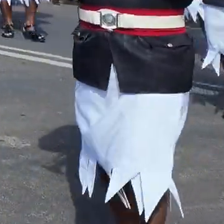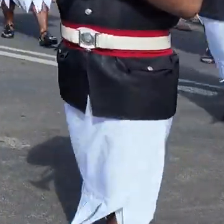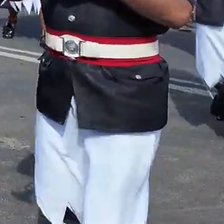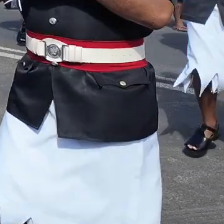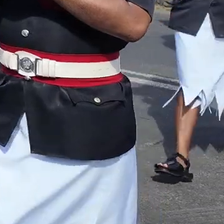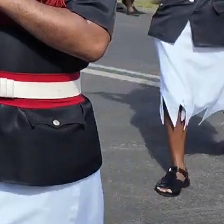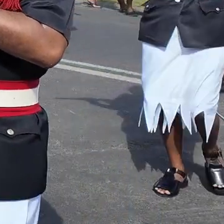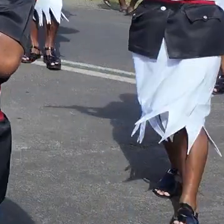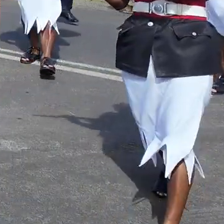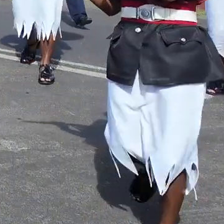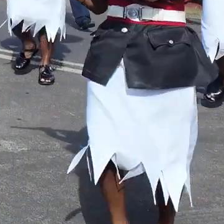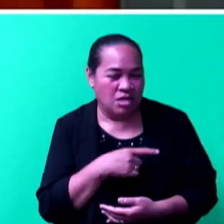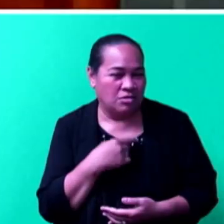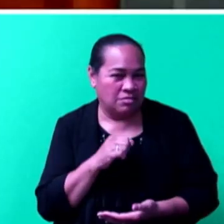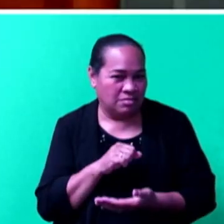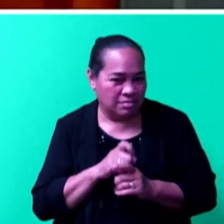committed earlier.